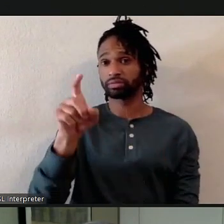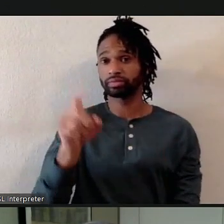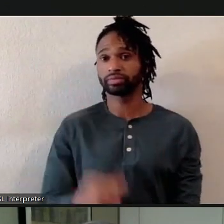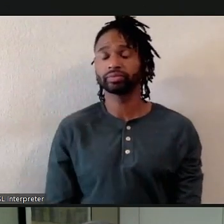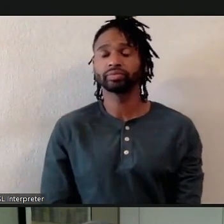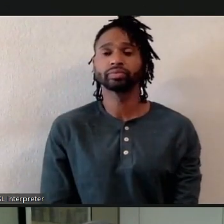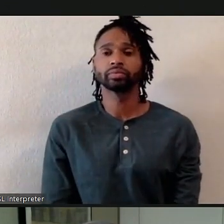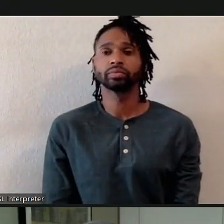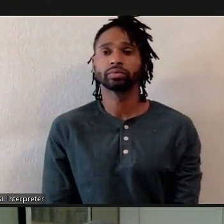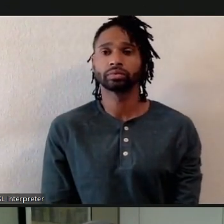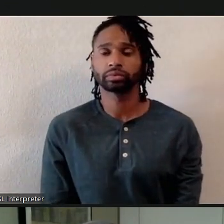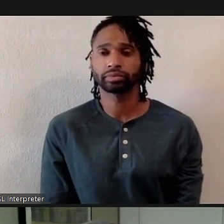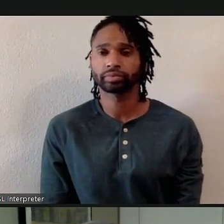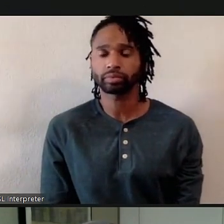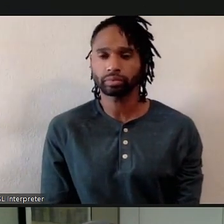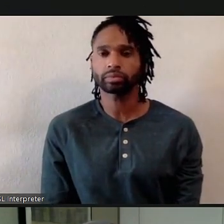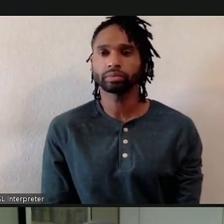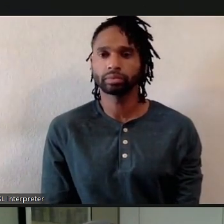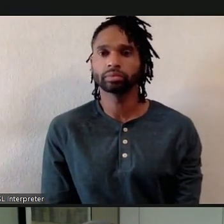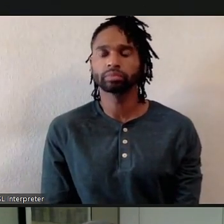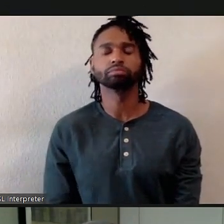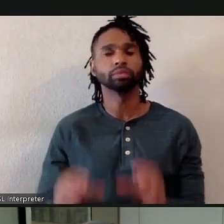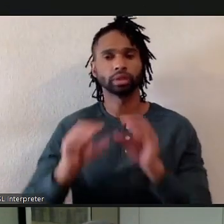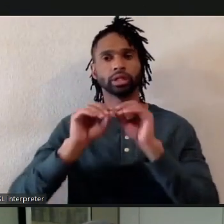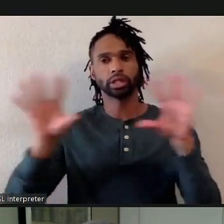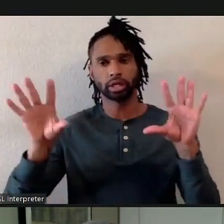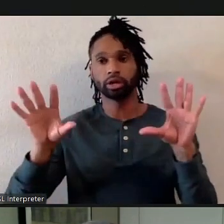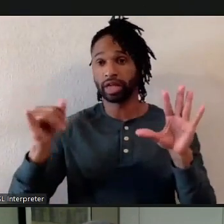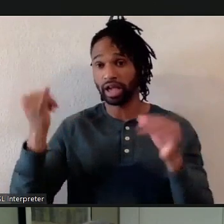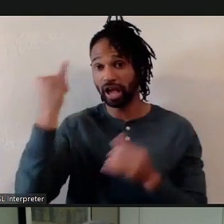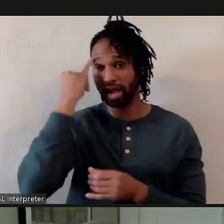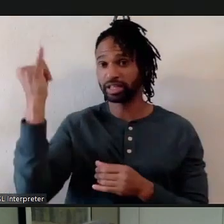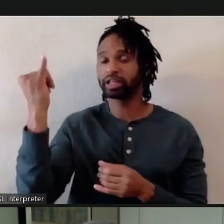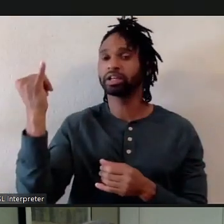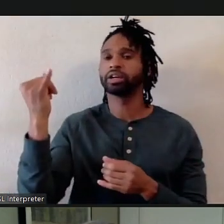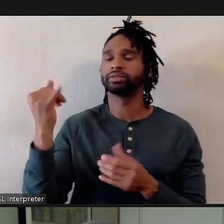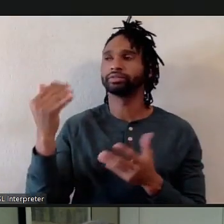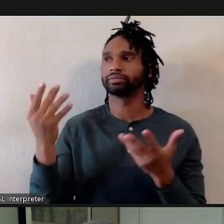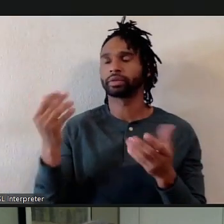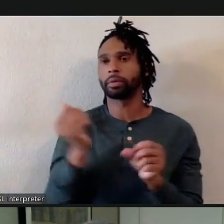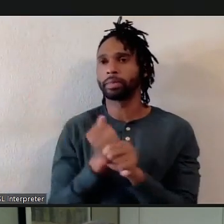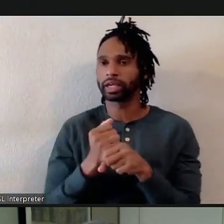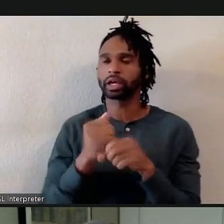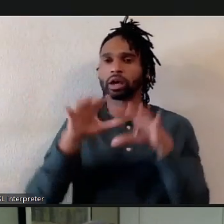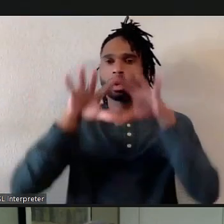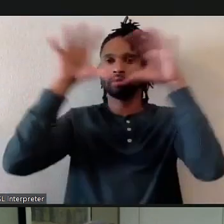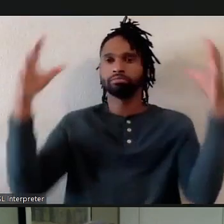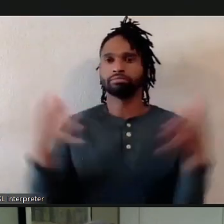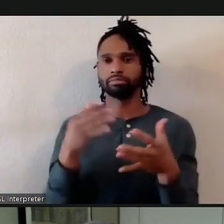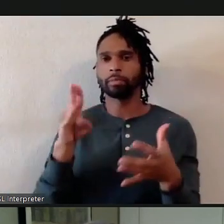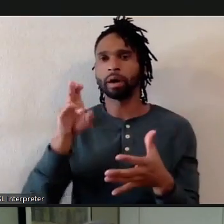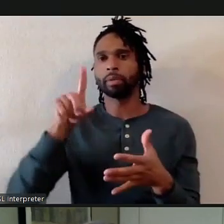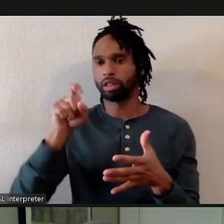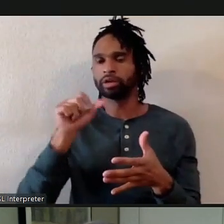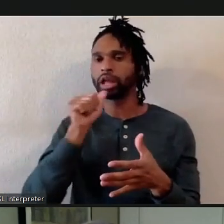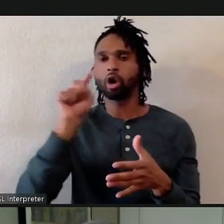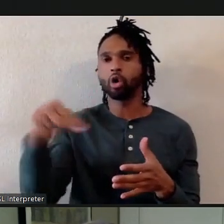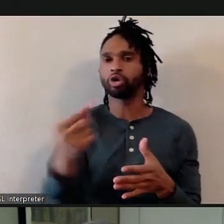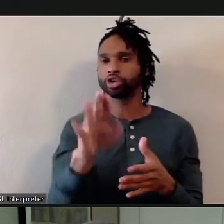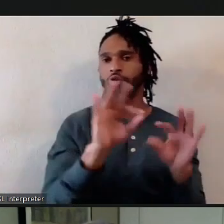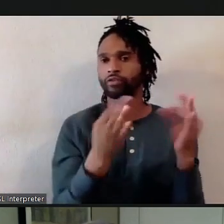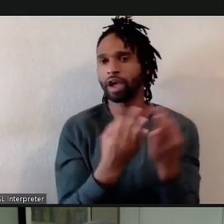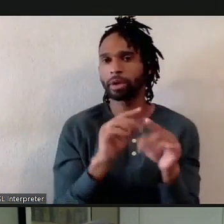I think it's certainly clear that the idea of creating a bubble, not only your family, but if you have close friends